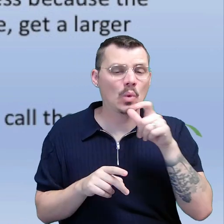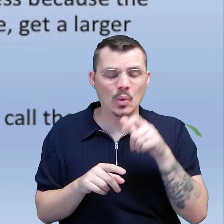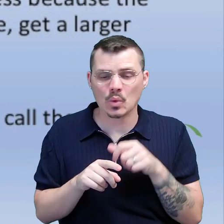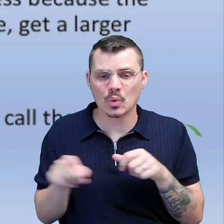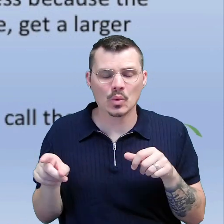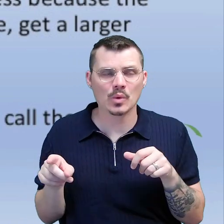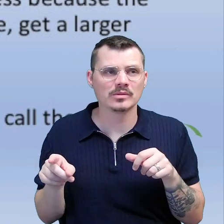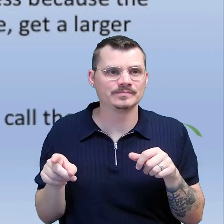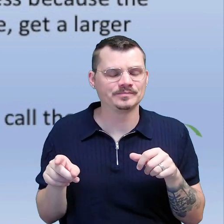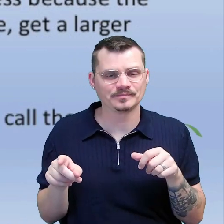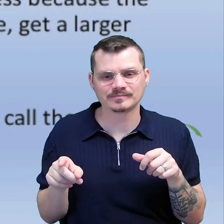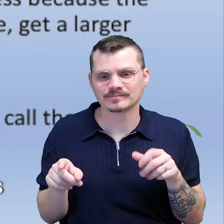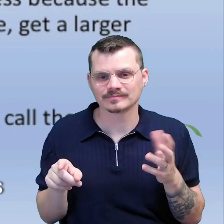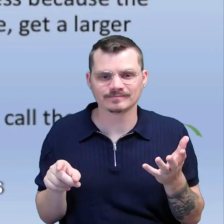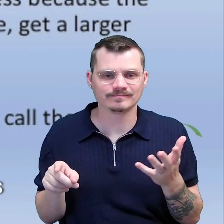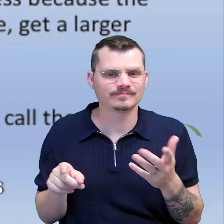don't